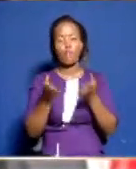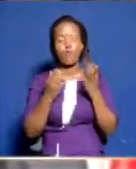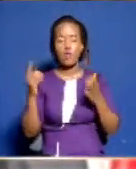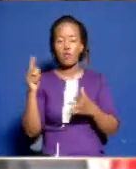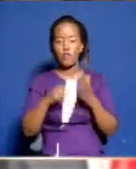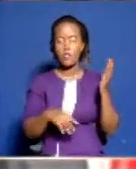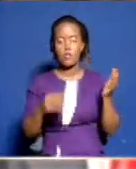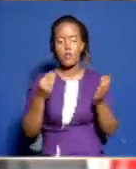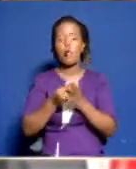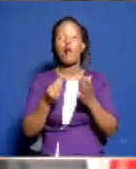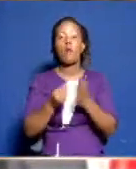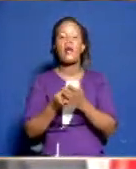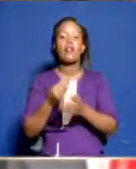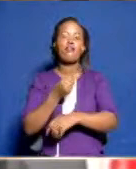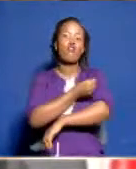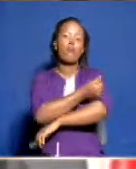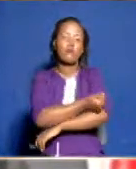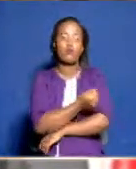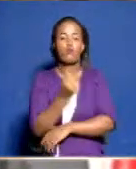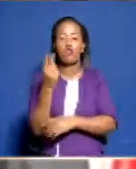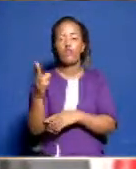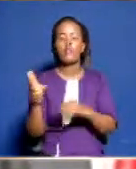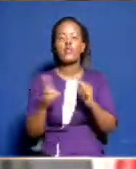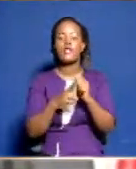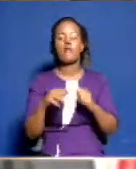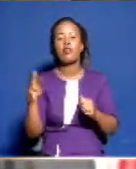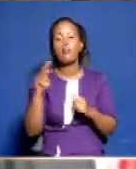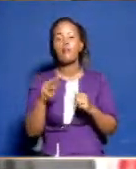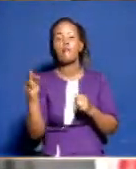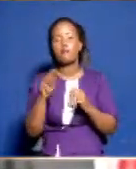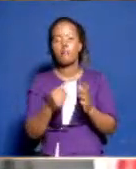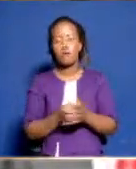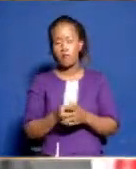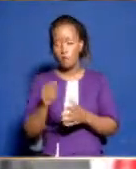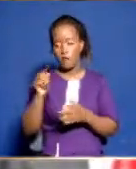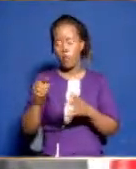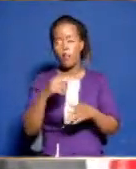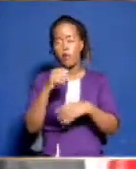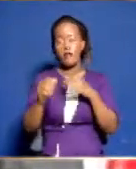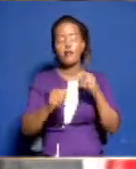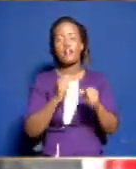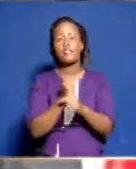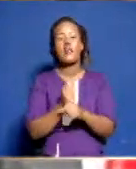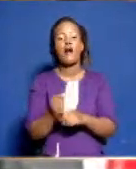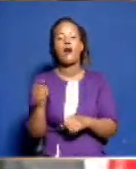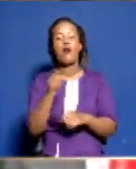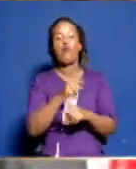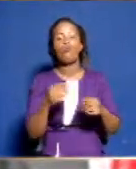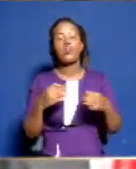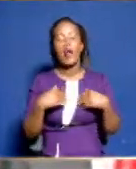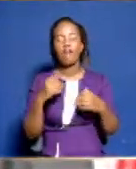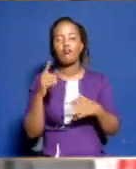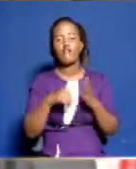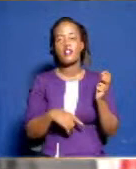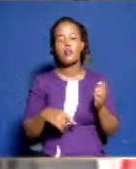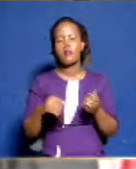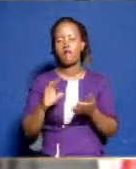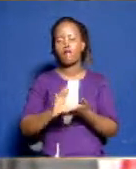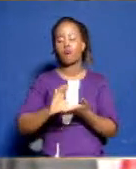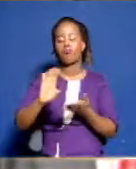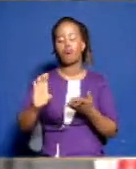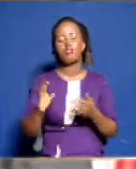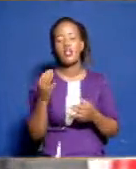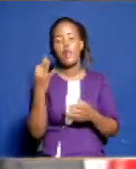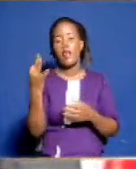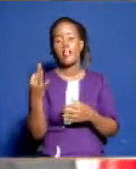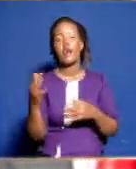out 27 million. This year we have given out 37 million. So you can